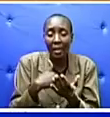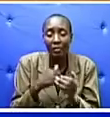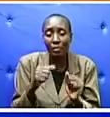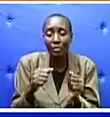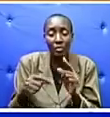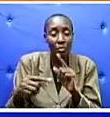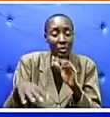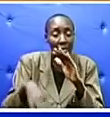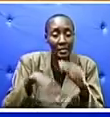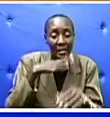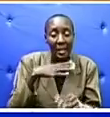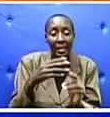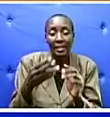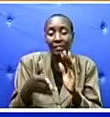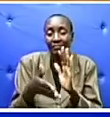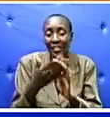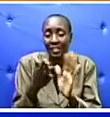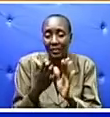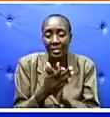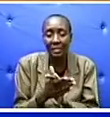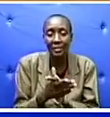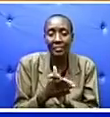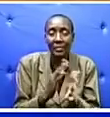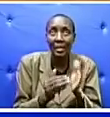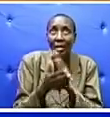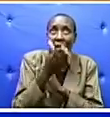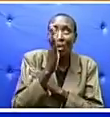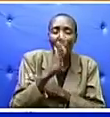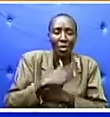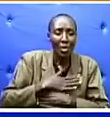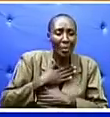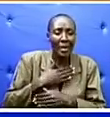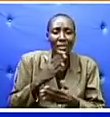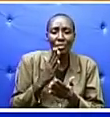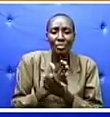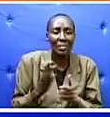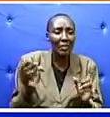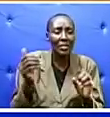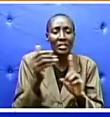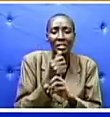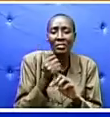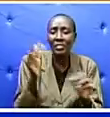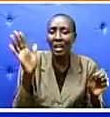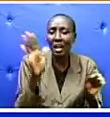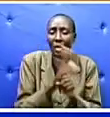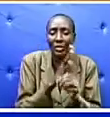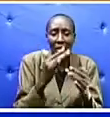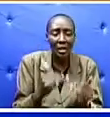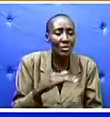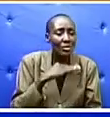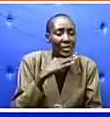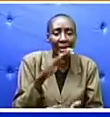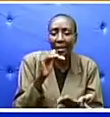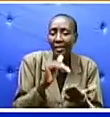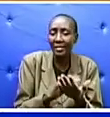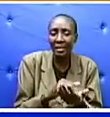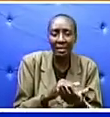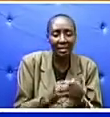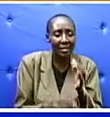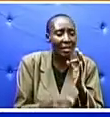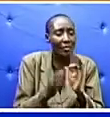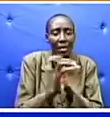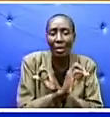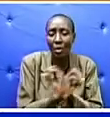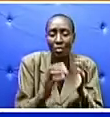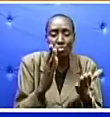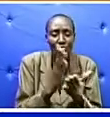minute. There's that thing of like, my God, like I've come from so far. For me to die of something else, it's not fair, you know. I've worked hard